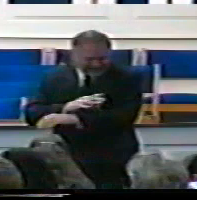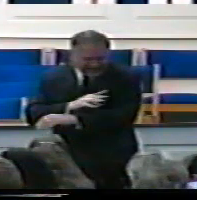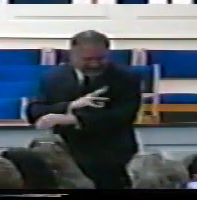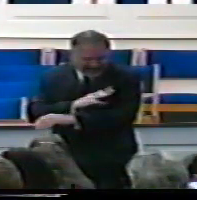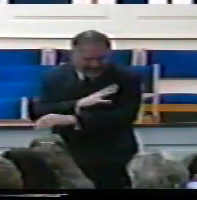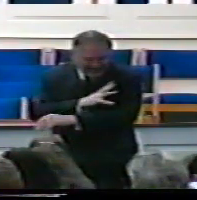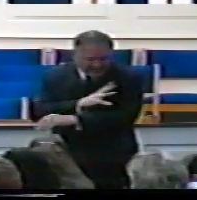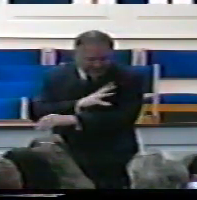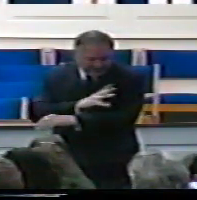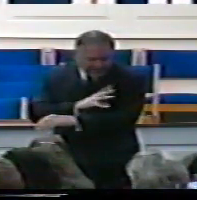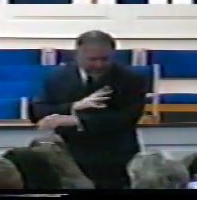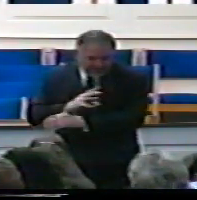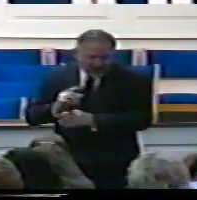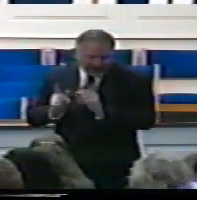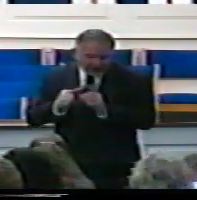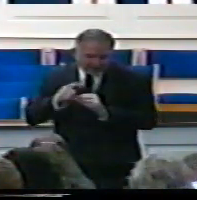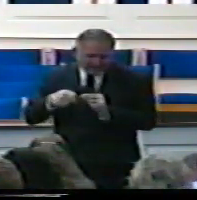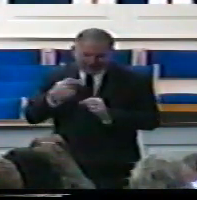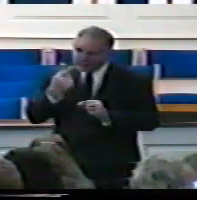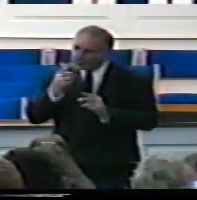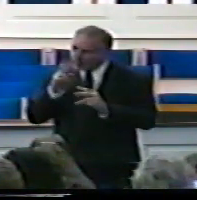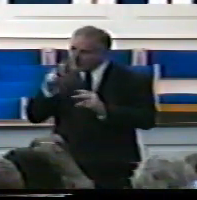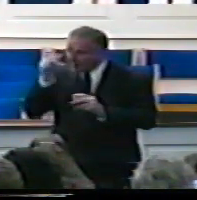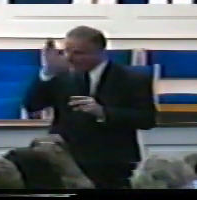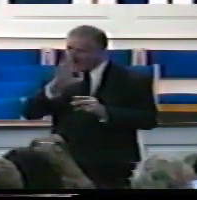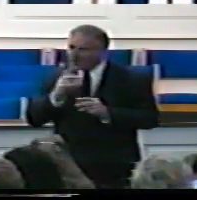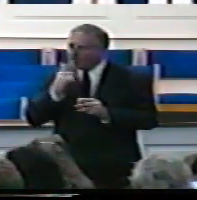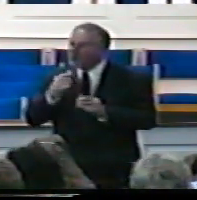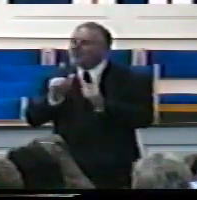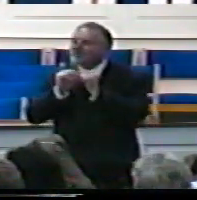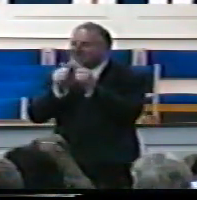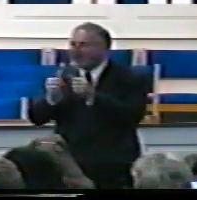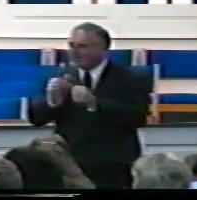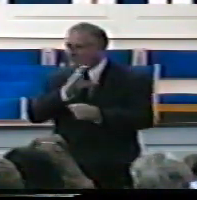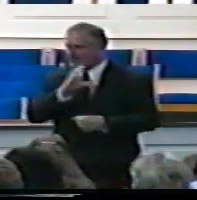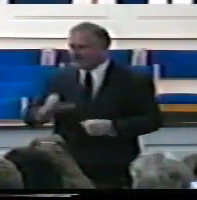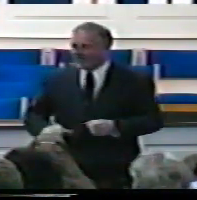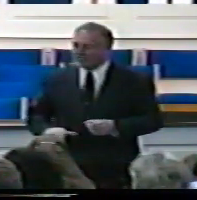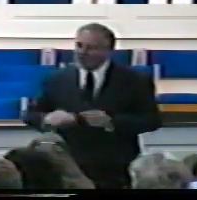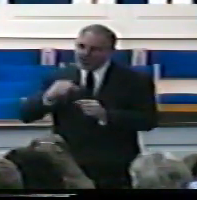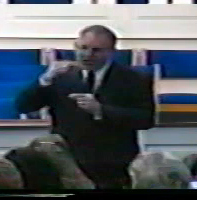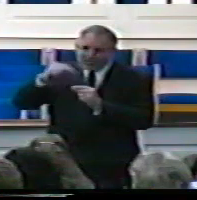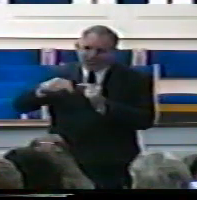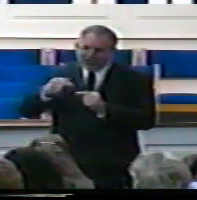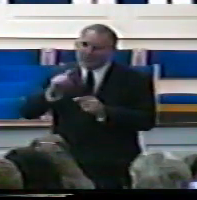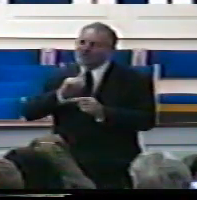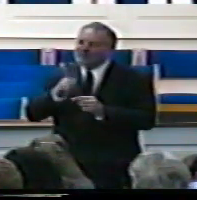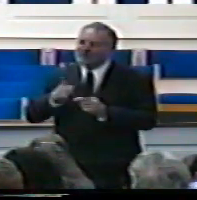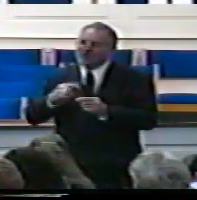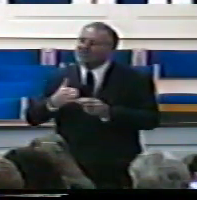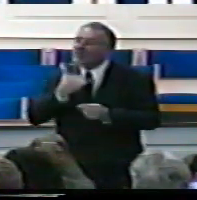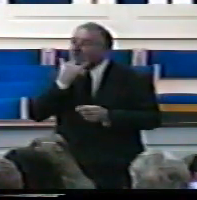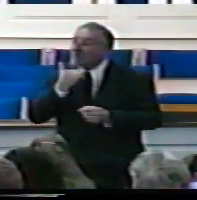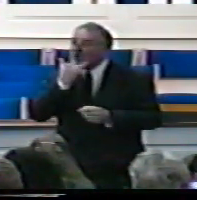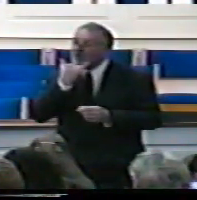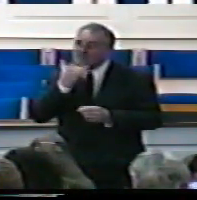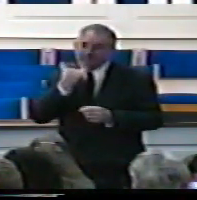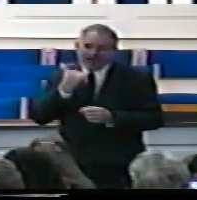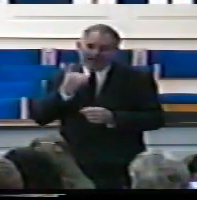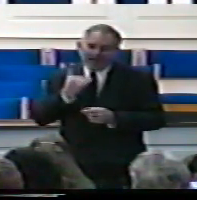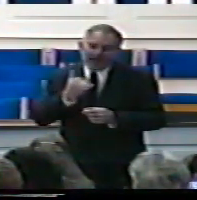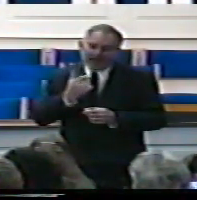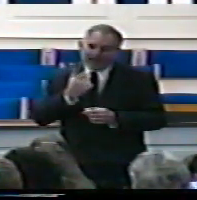two men have denied the faith. Here's what they've said. Who concerning the truth they've erred, and they've been saying the resurrection